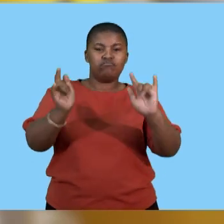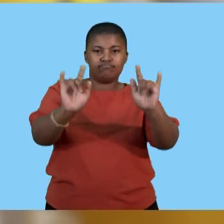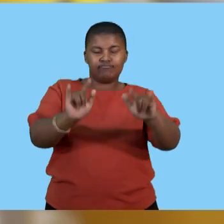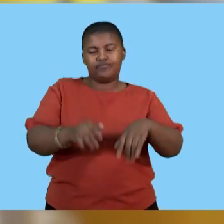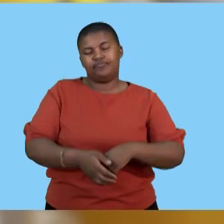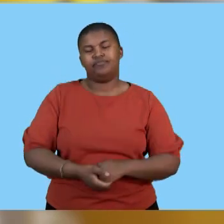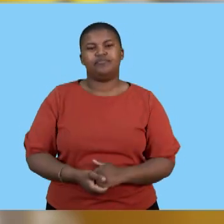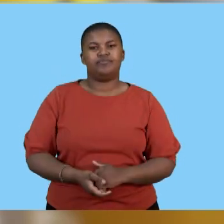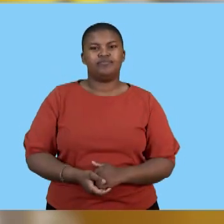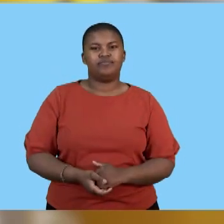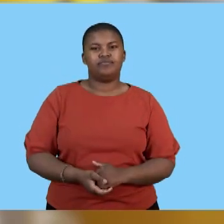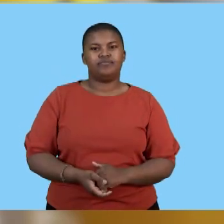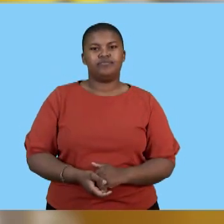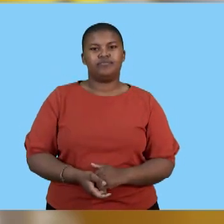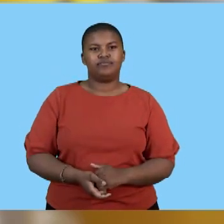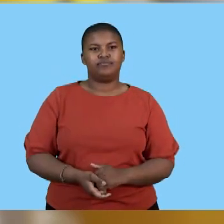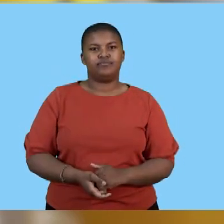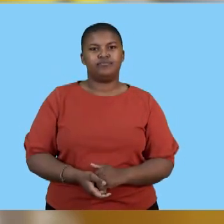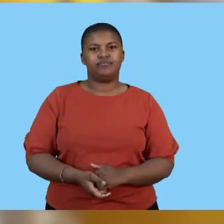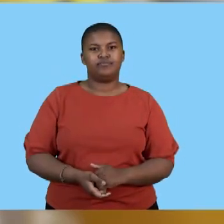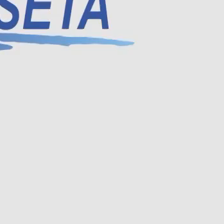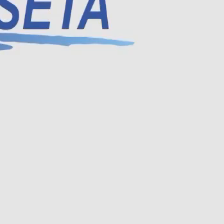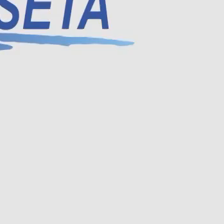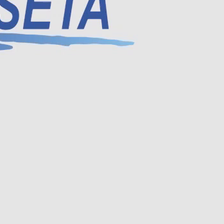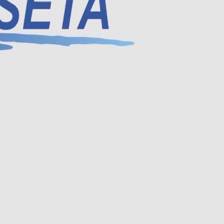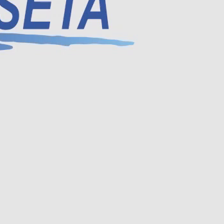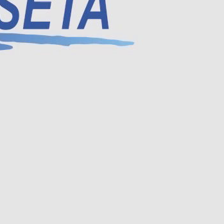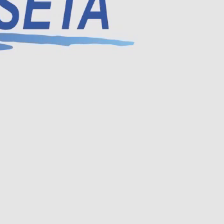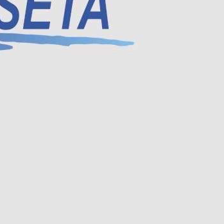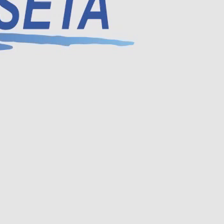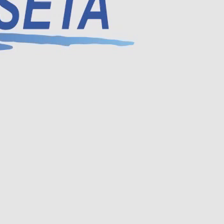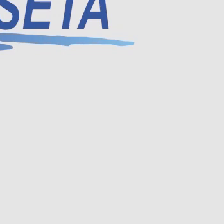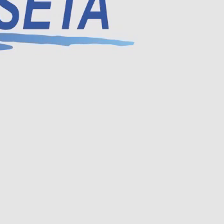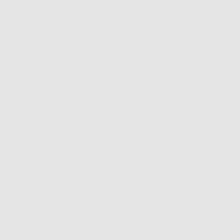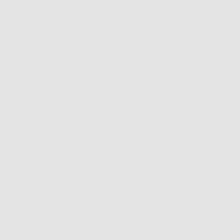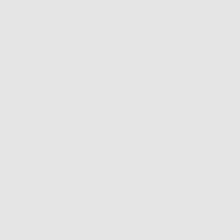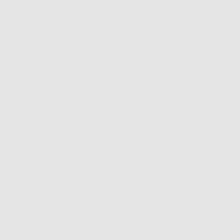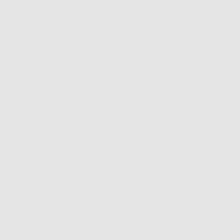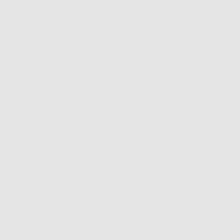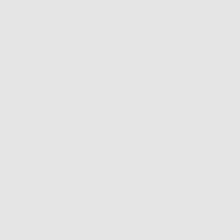again very soon. It is goodbye.